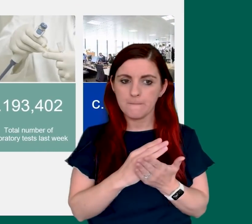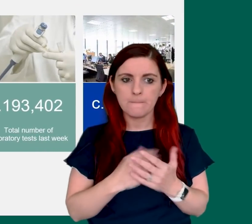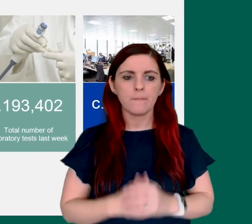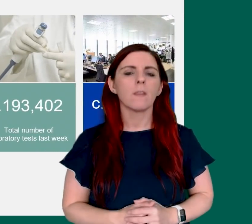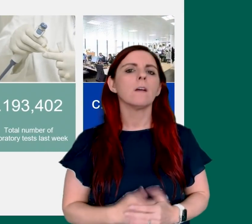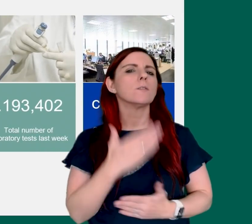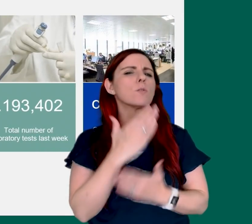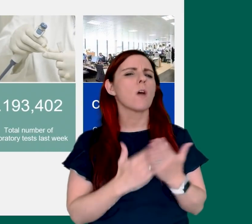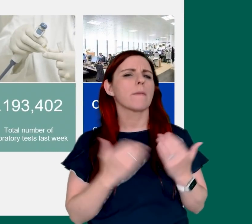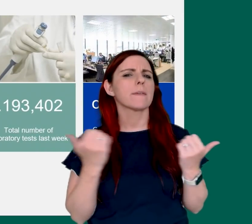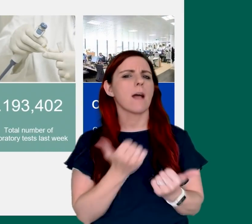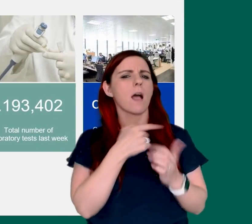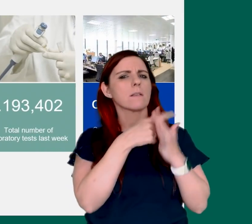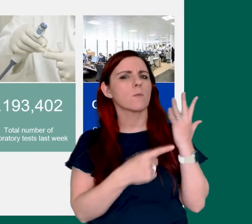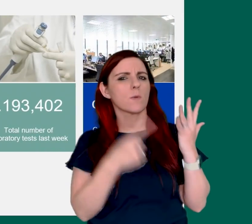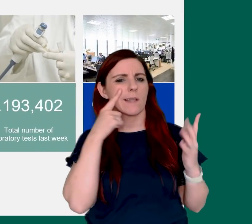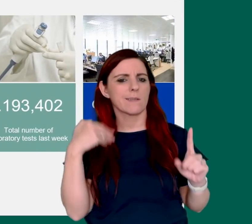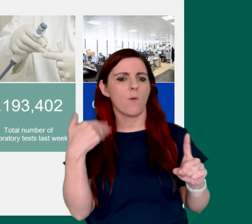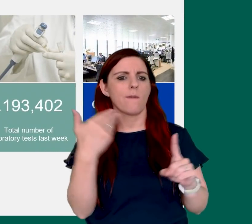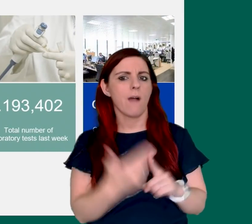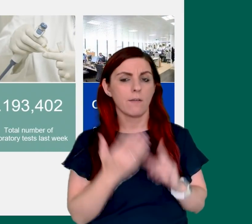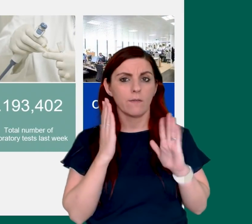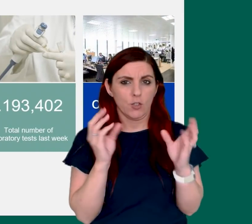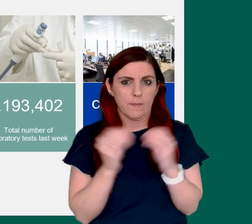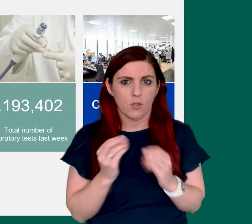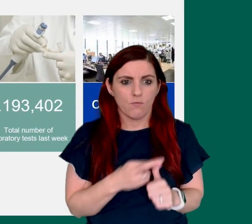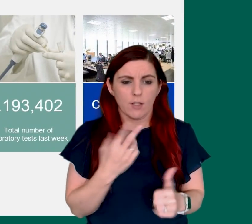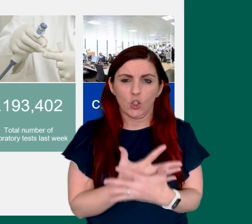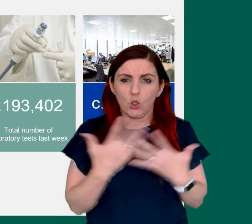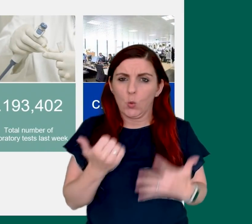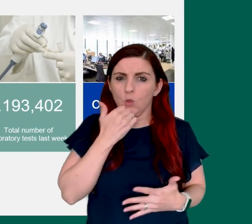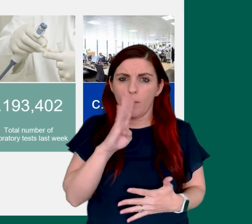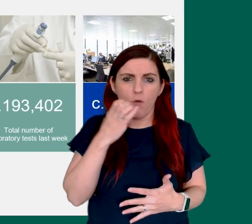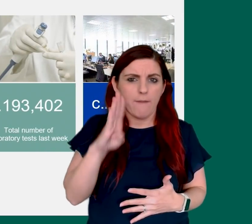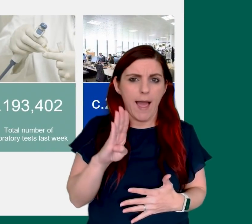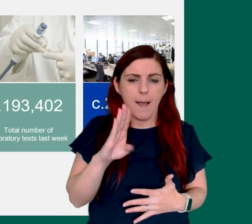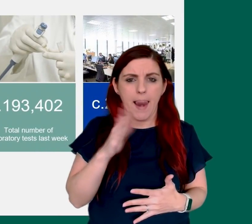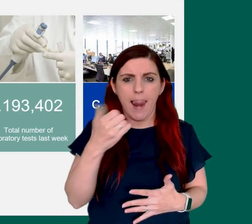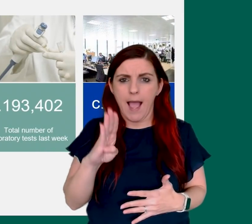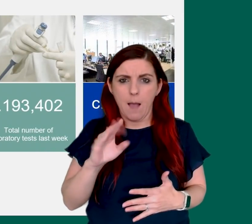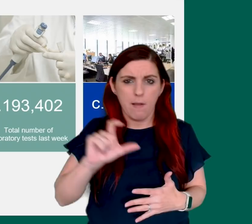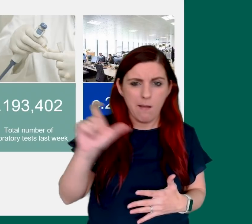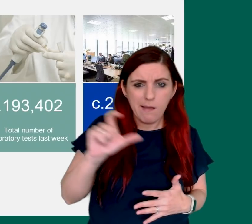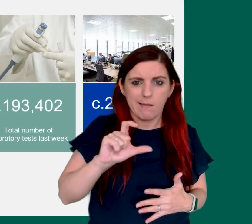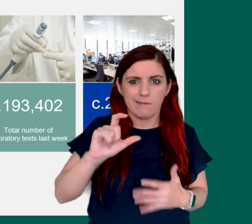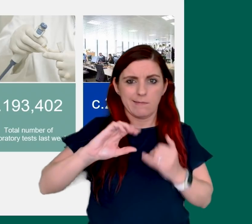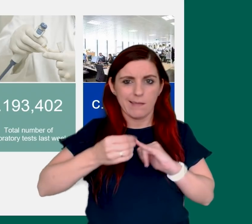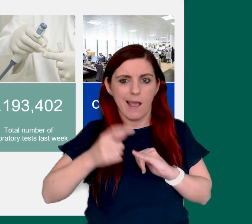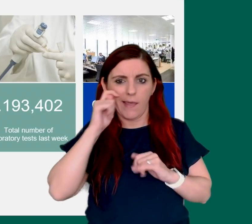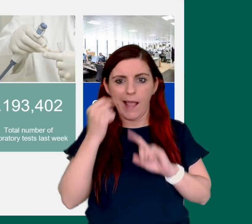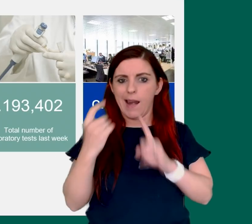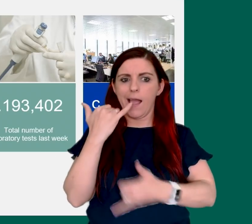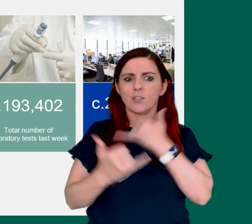the indicators that we can see, again, these have been referred to, huge number of laboratory tests. We've built up capacity. I can recall last year when we